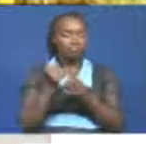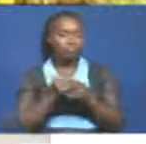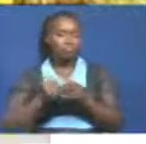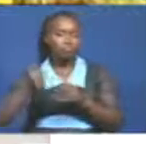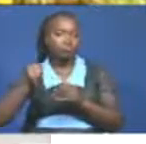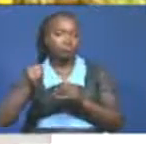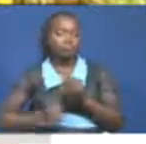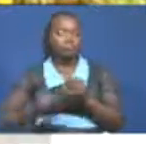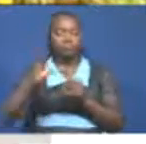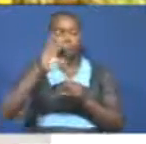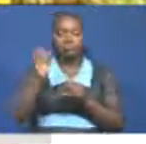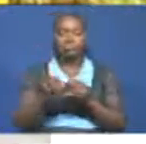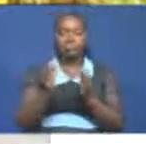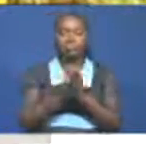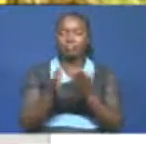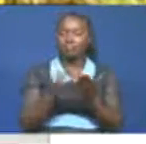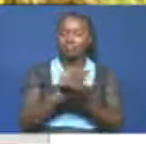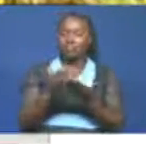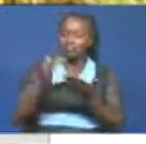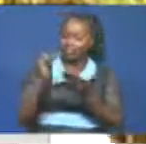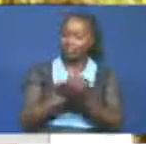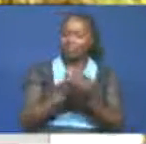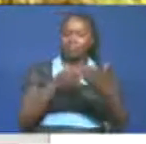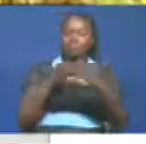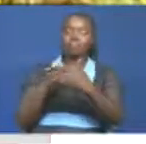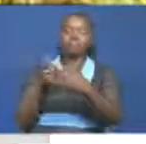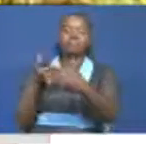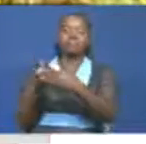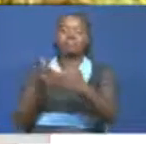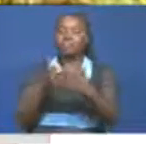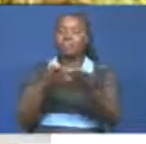And some of these talks will see how to remove barriers that are existing,